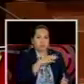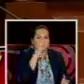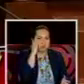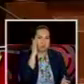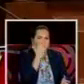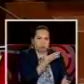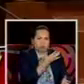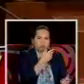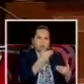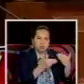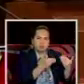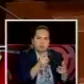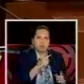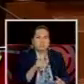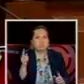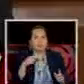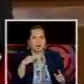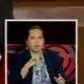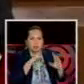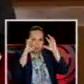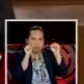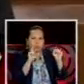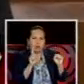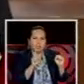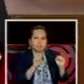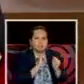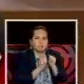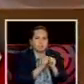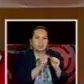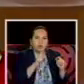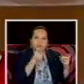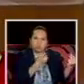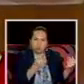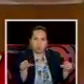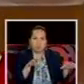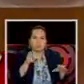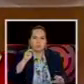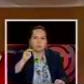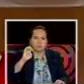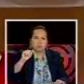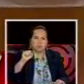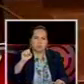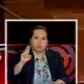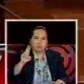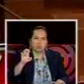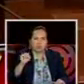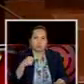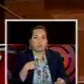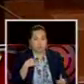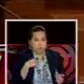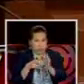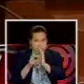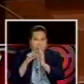Will you clarify your question? It's big, Your Honor. What other measures? Yeah. Yes, Your Honor. Reform the question. Yes. Mr. Witness,